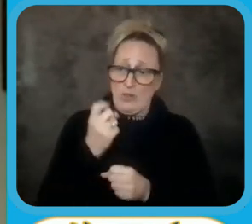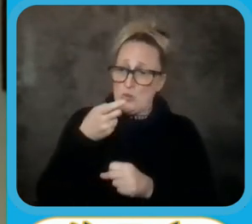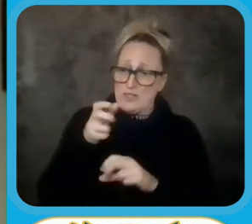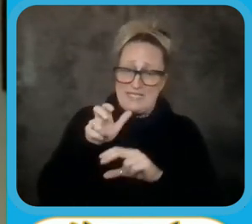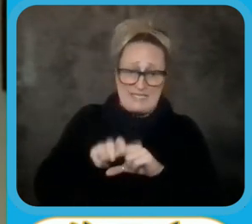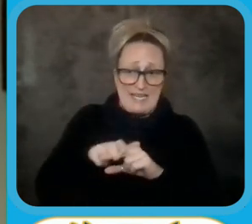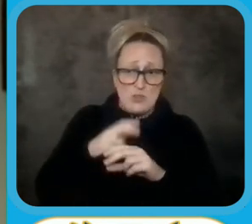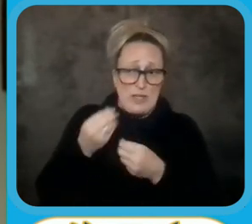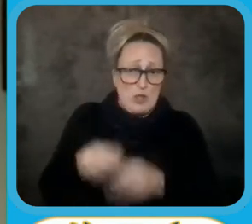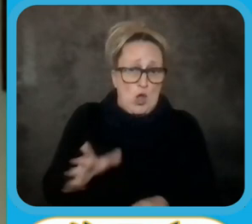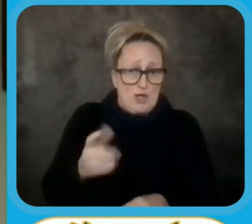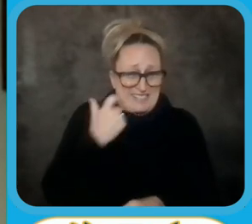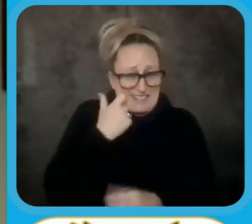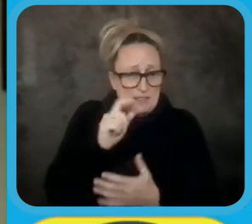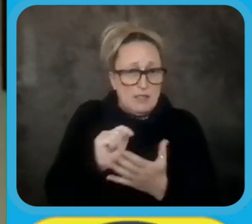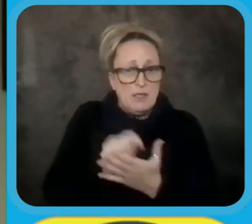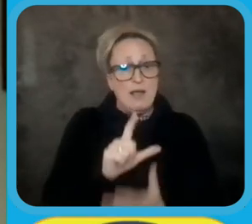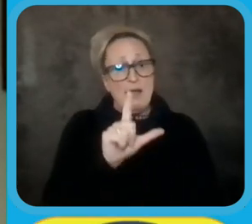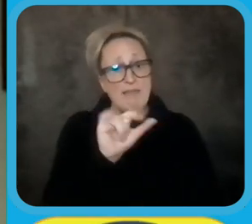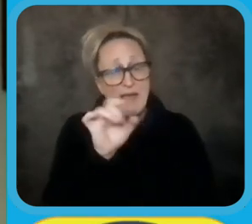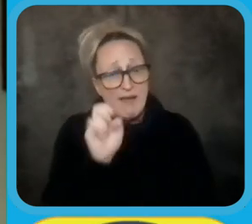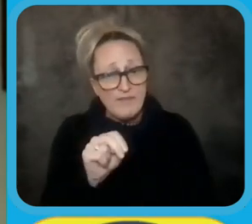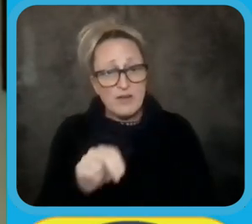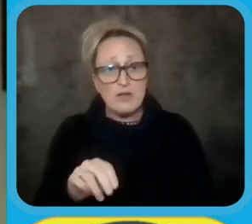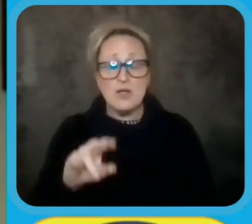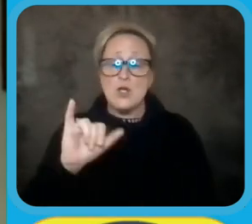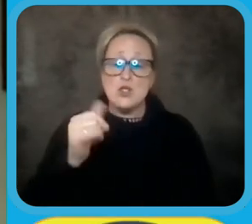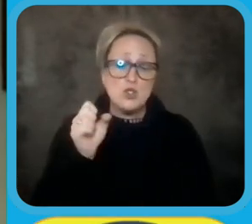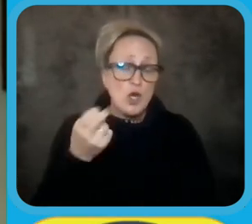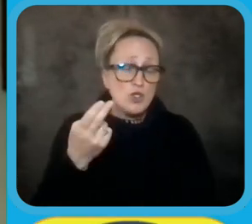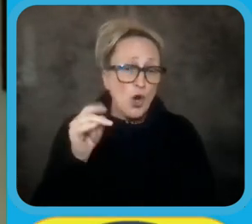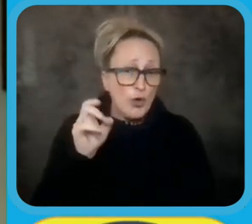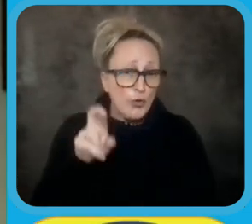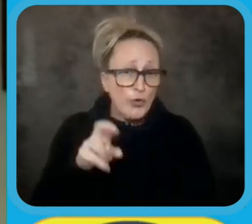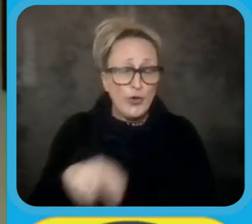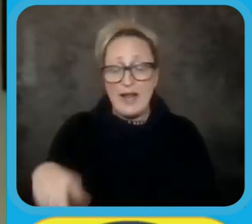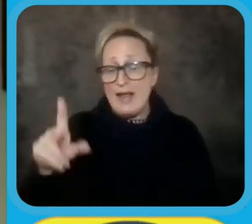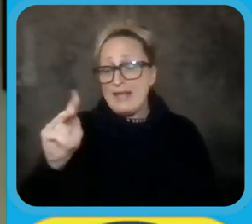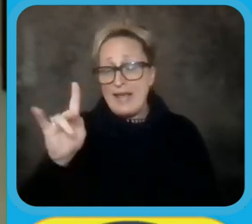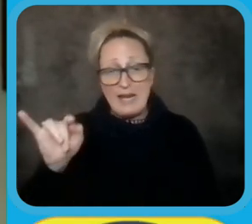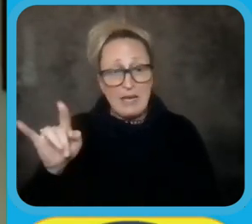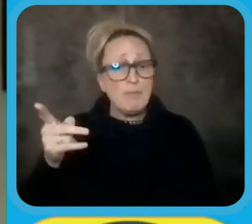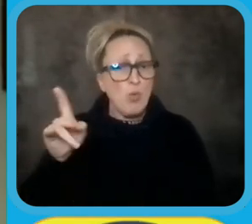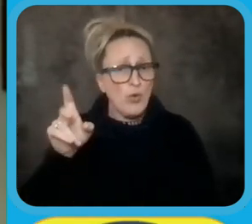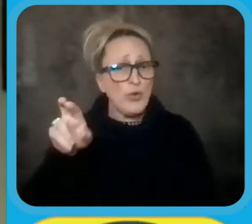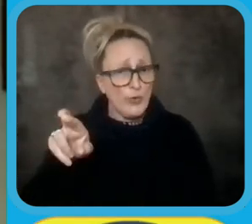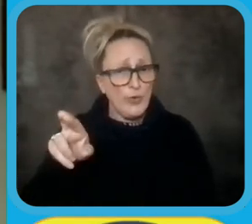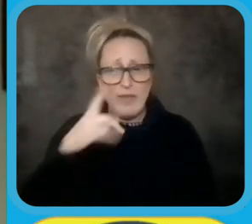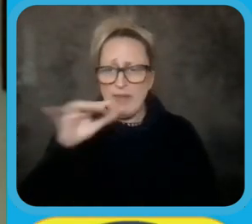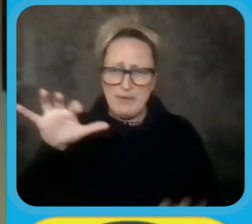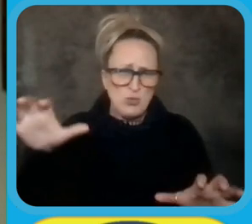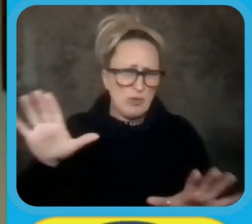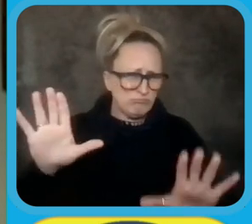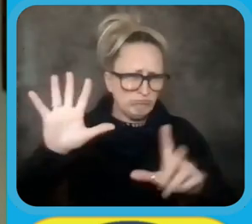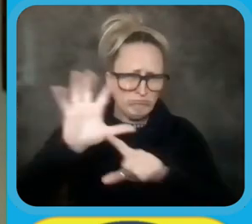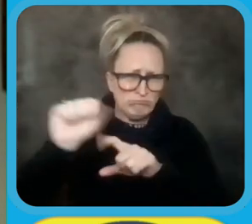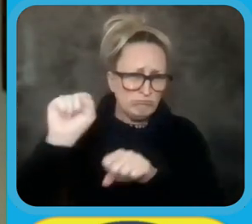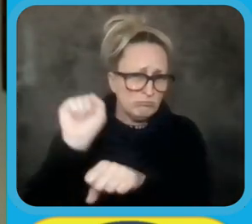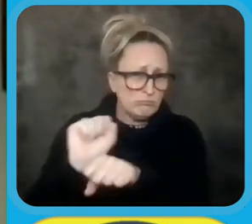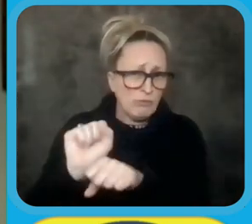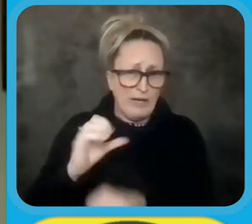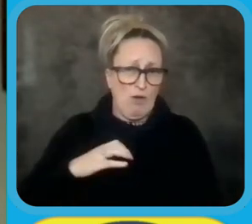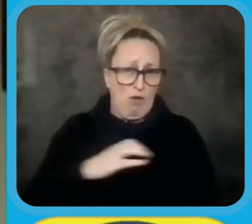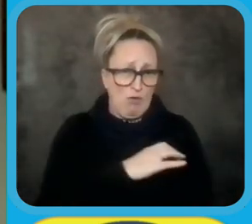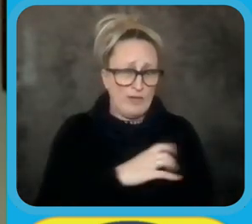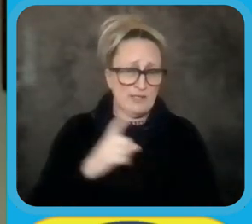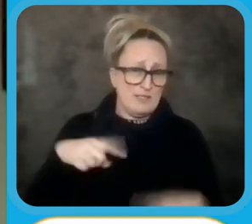cycle. Mike Levin, Josh Harder, Katie Porter, they've been doing a fantastic job in Congress